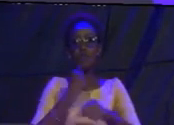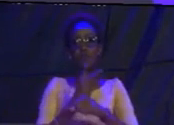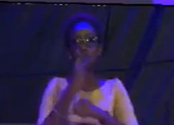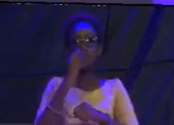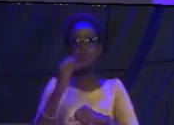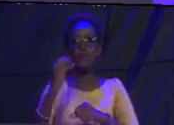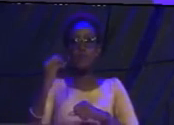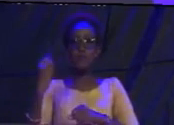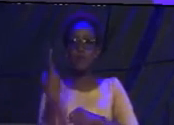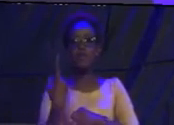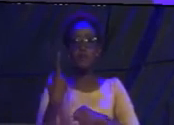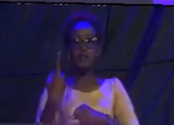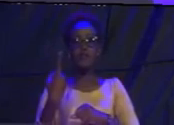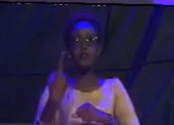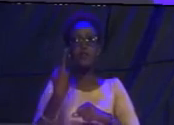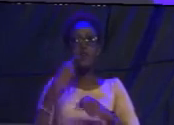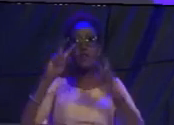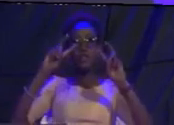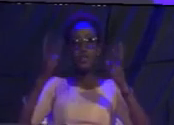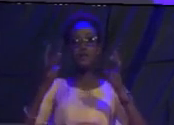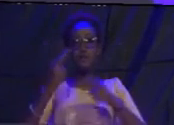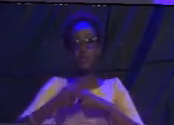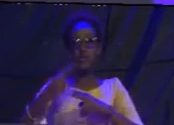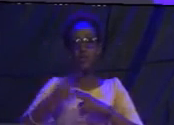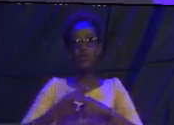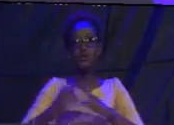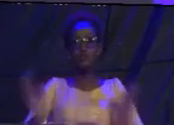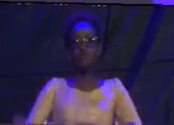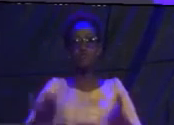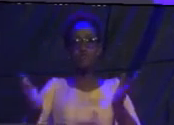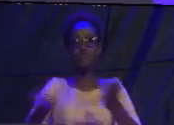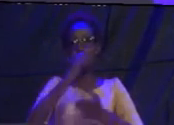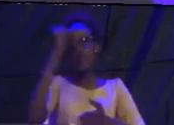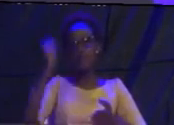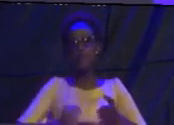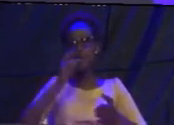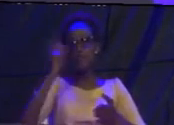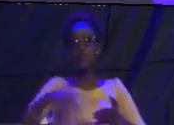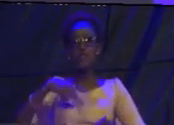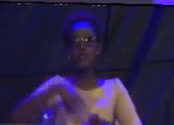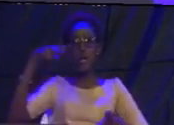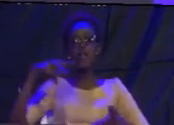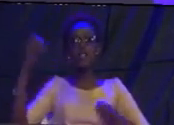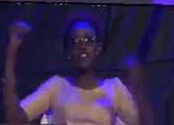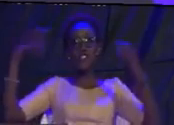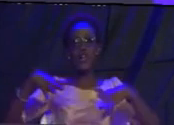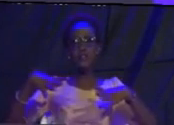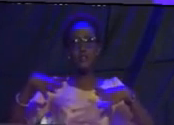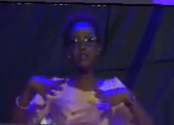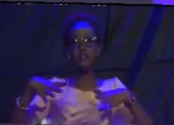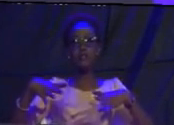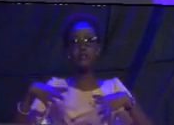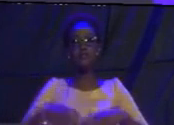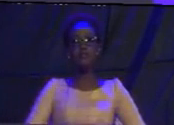Shine. The The year 2001's